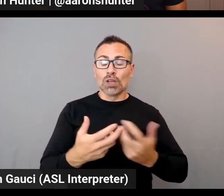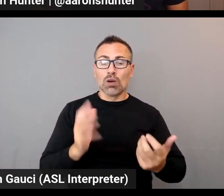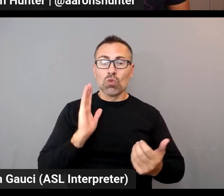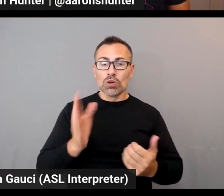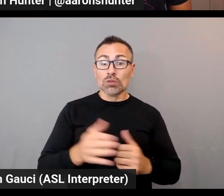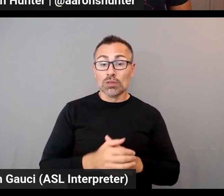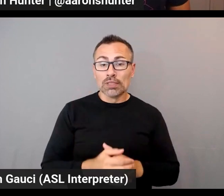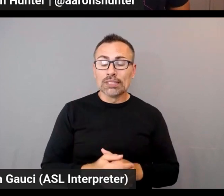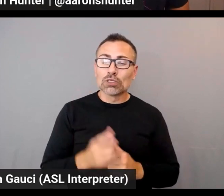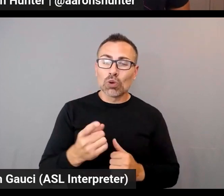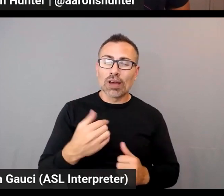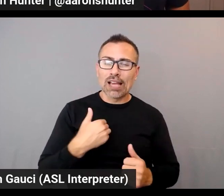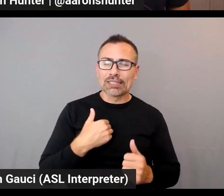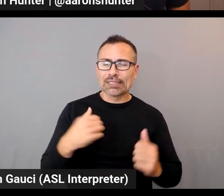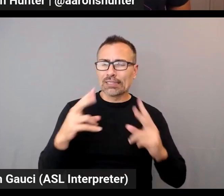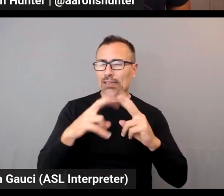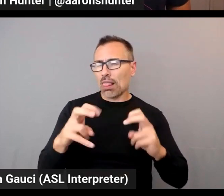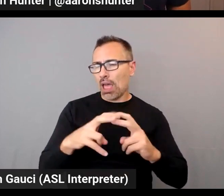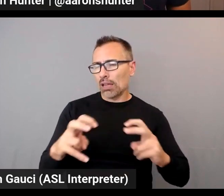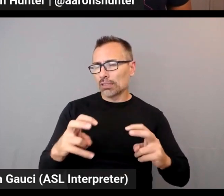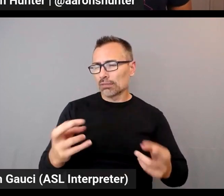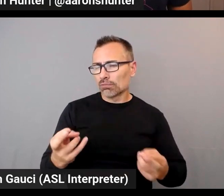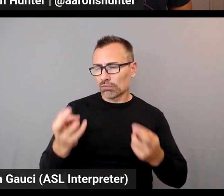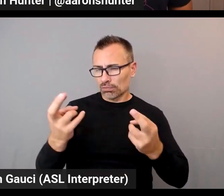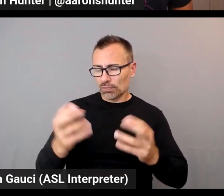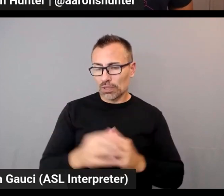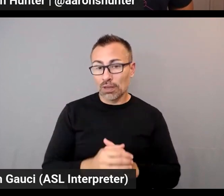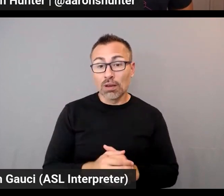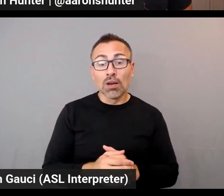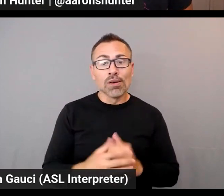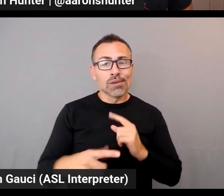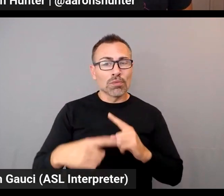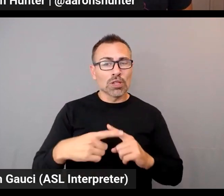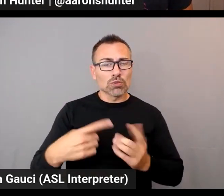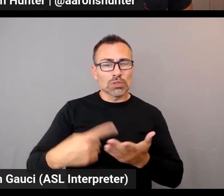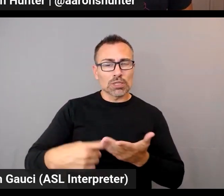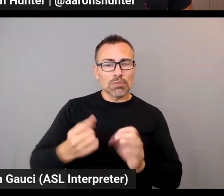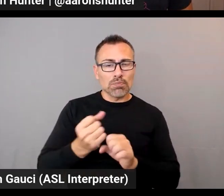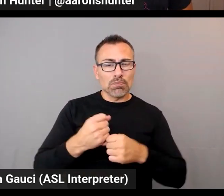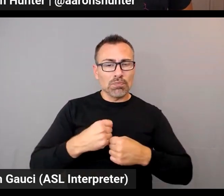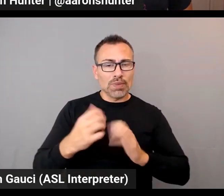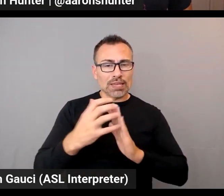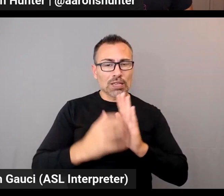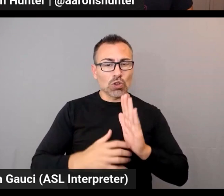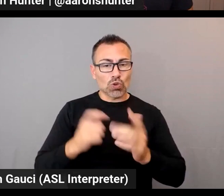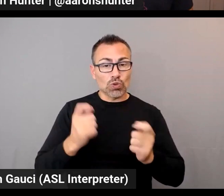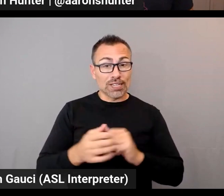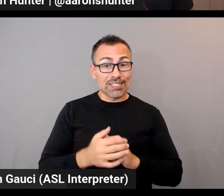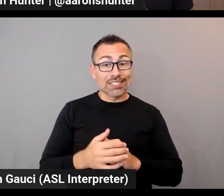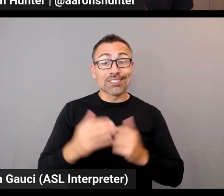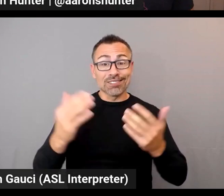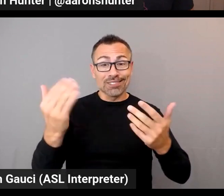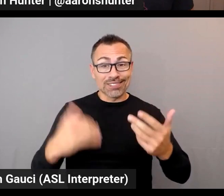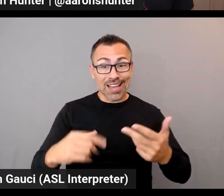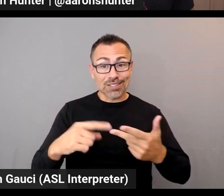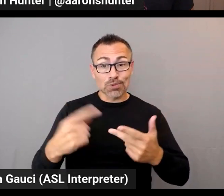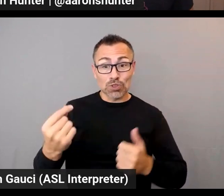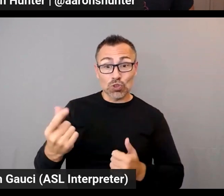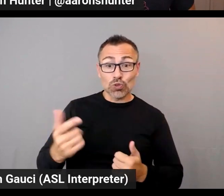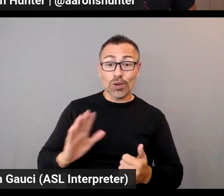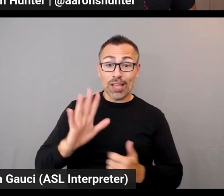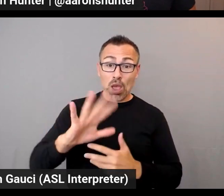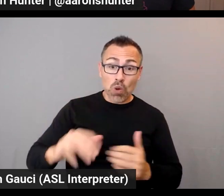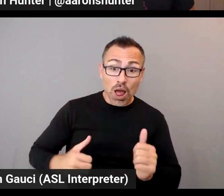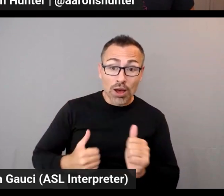analysis and recommendation. And then we also talk about, making the code changes. So the next step it does is it actually goes and updates your project